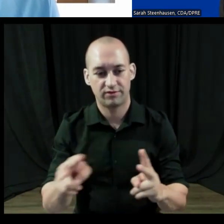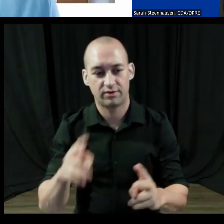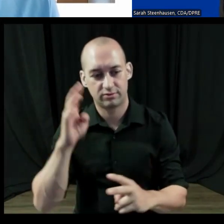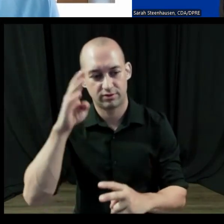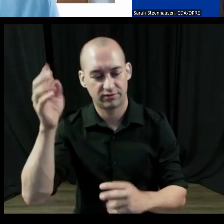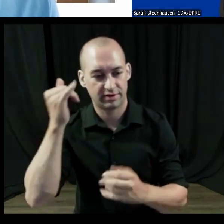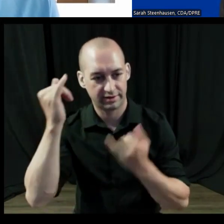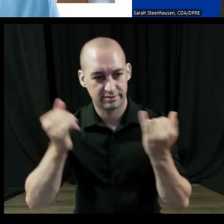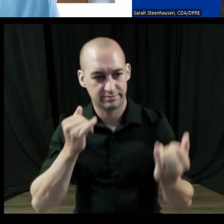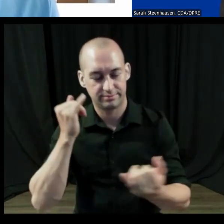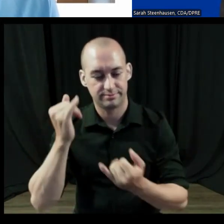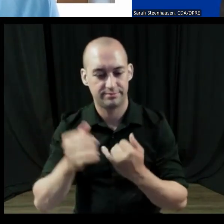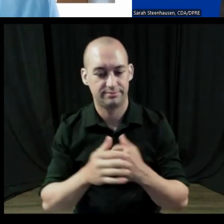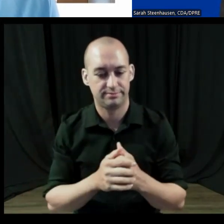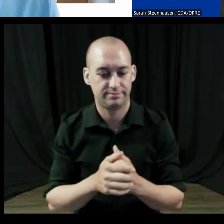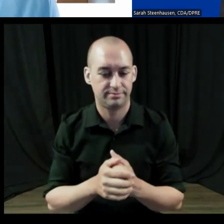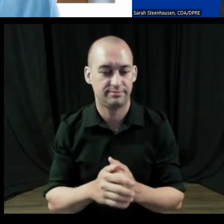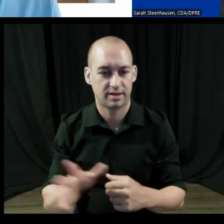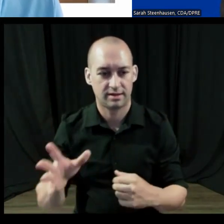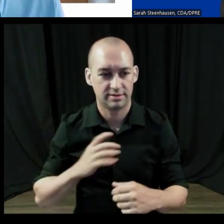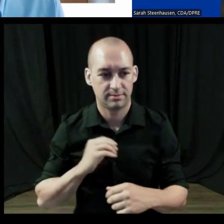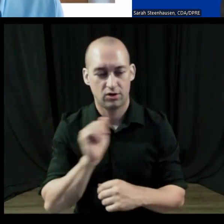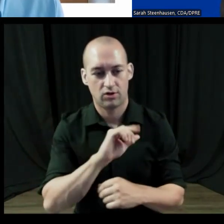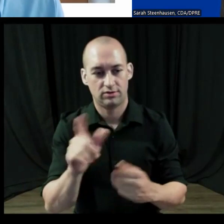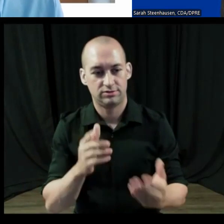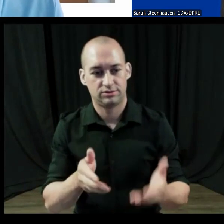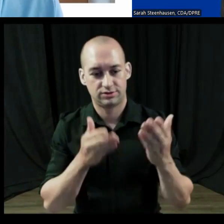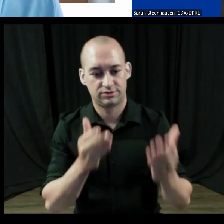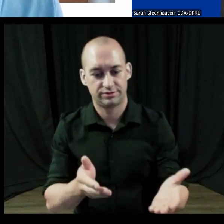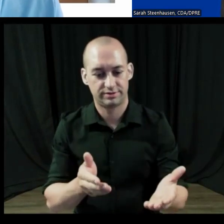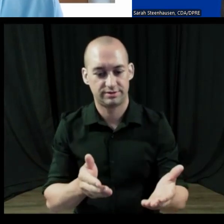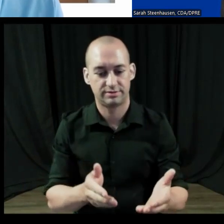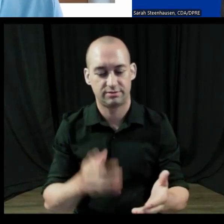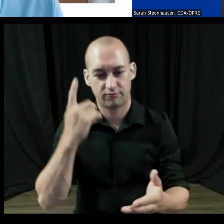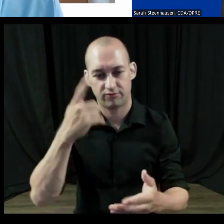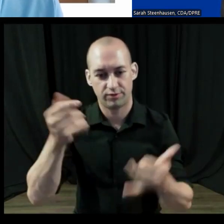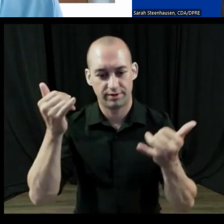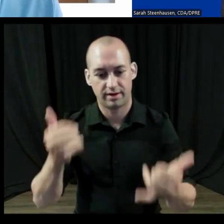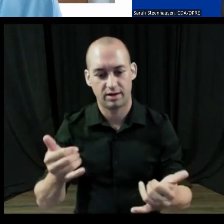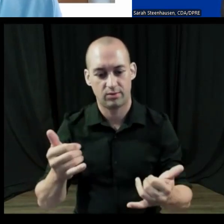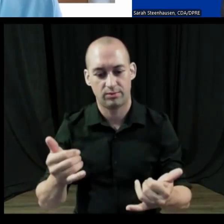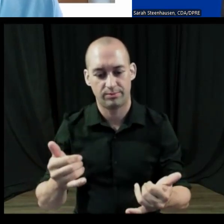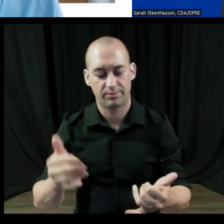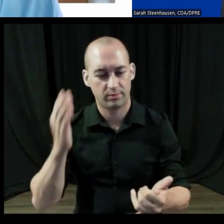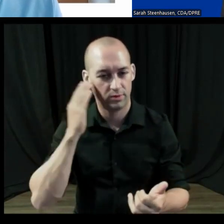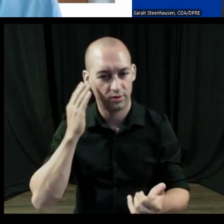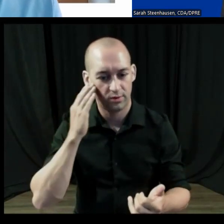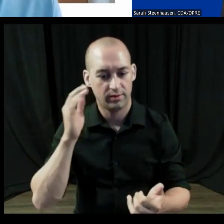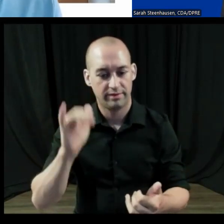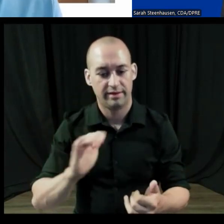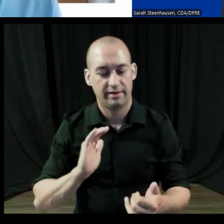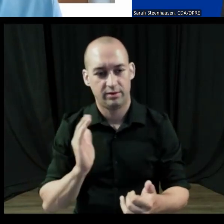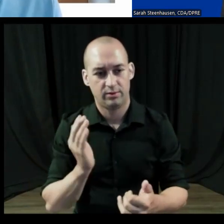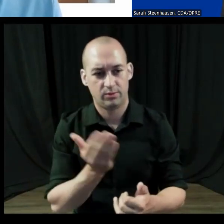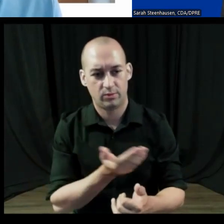will absolutely be accepting all suggestions for it. But in the meantime, you'll know that